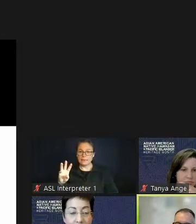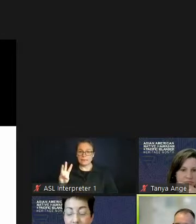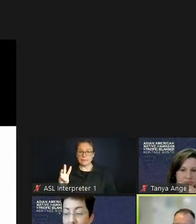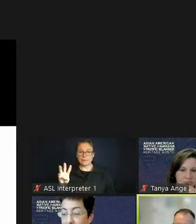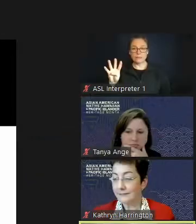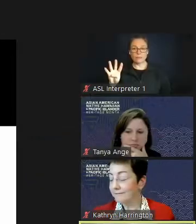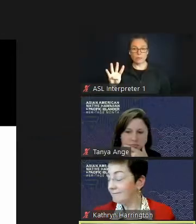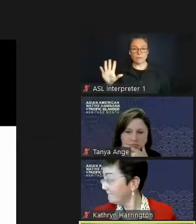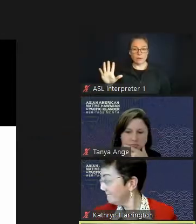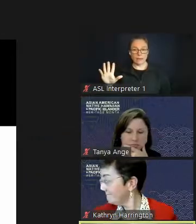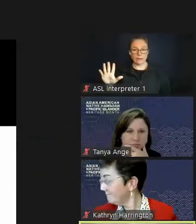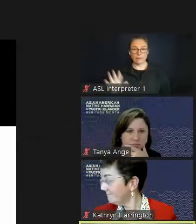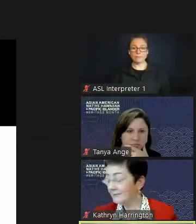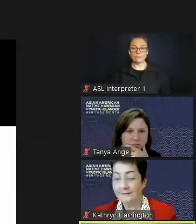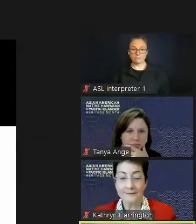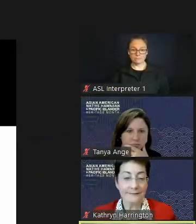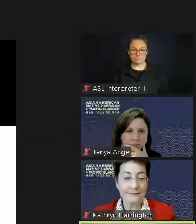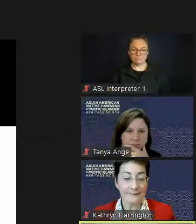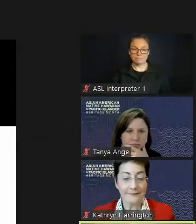6:45.